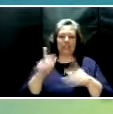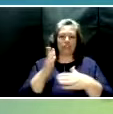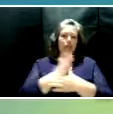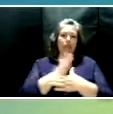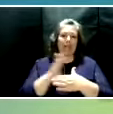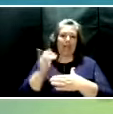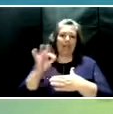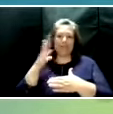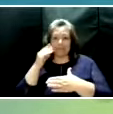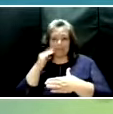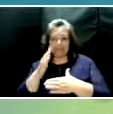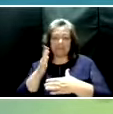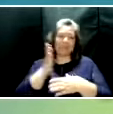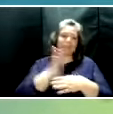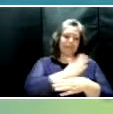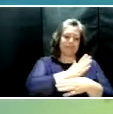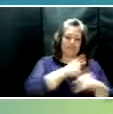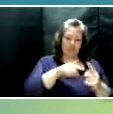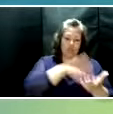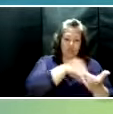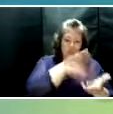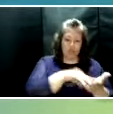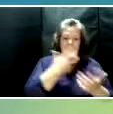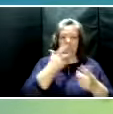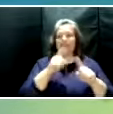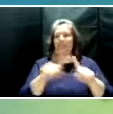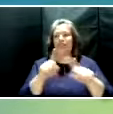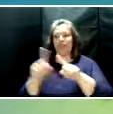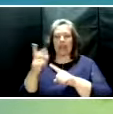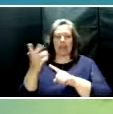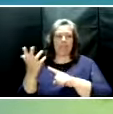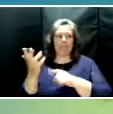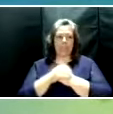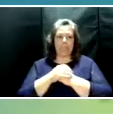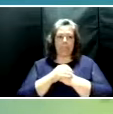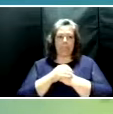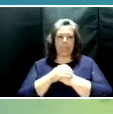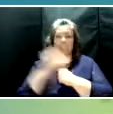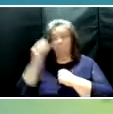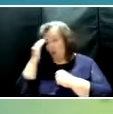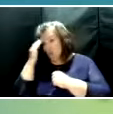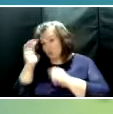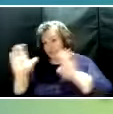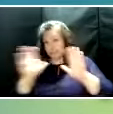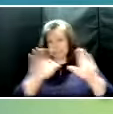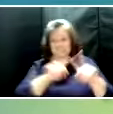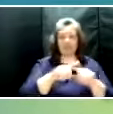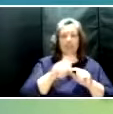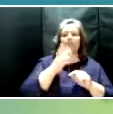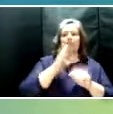a different place of learning, a different place of knowledge and